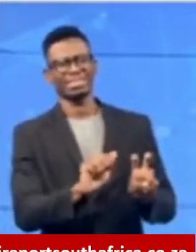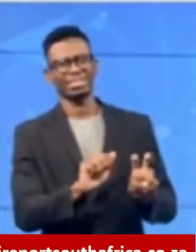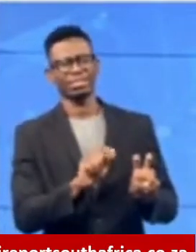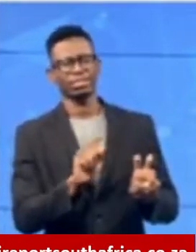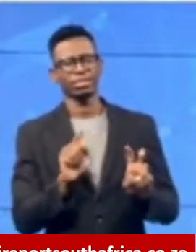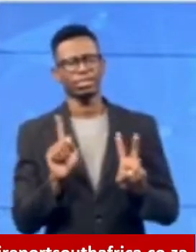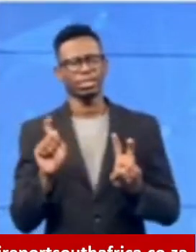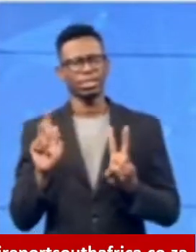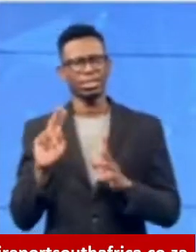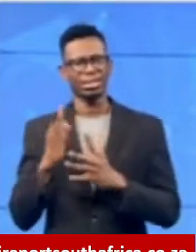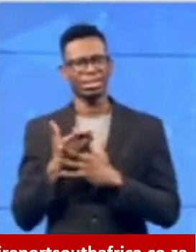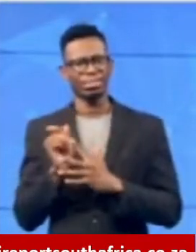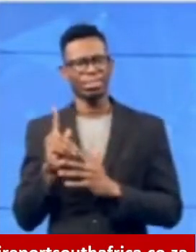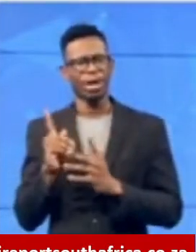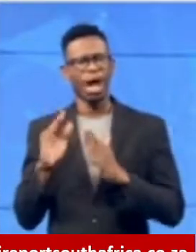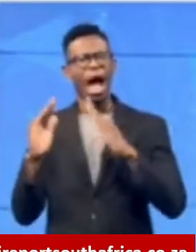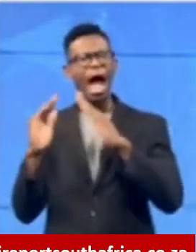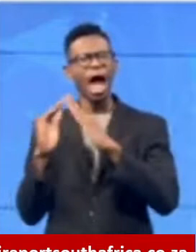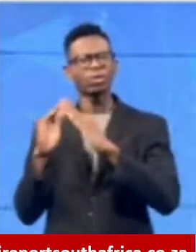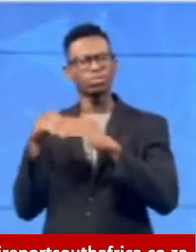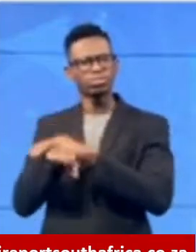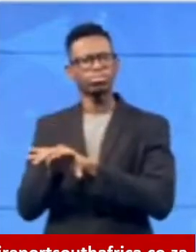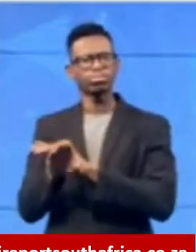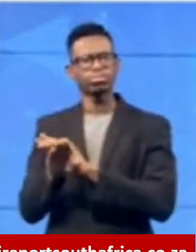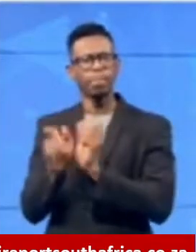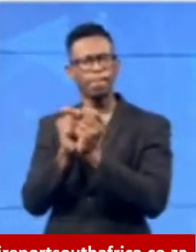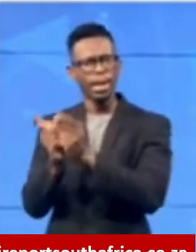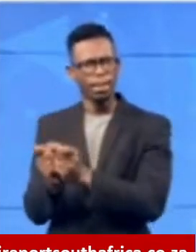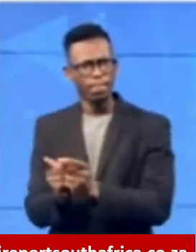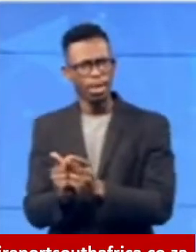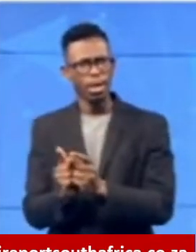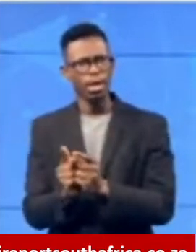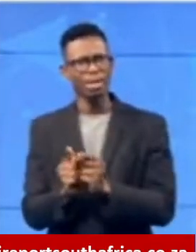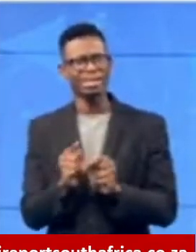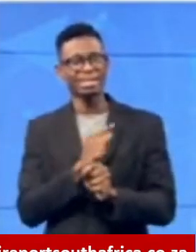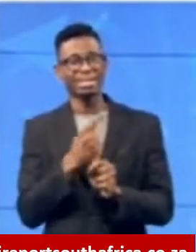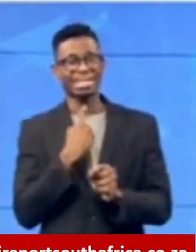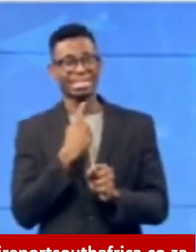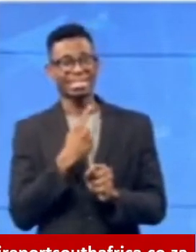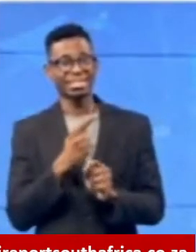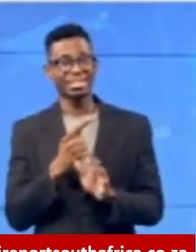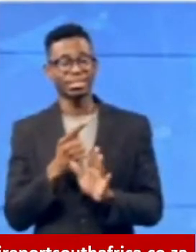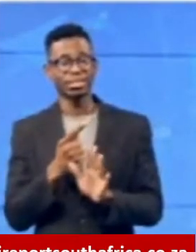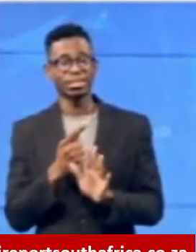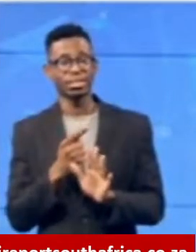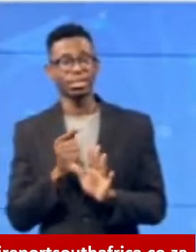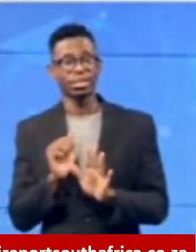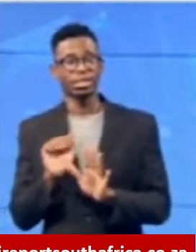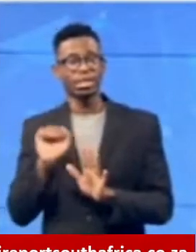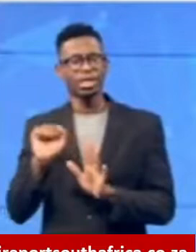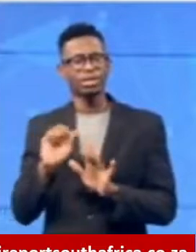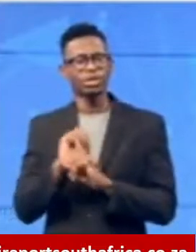housebreaking, part of the investigation is they should have fingerprints. We do not know as to what is the situation in that regard. We request that